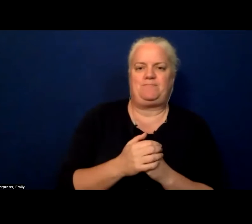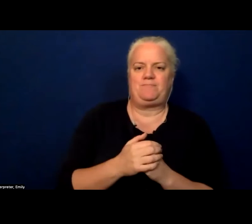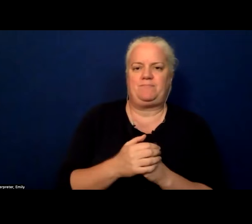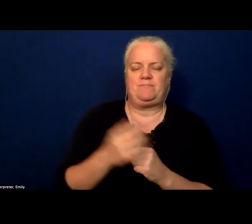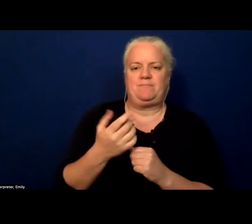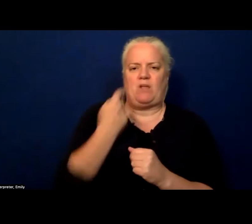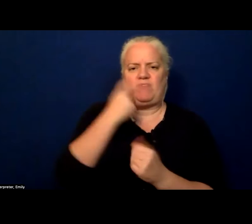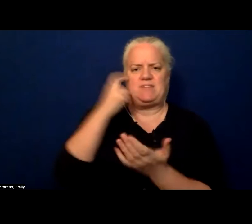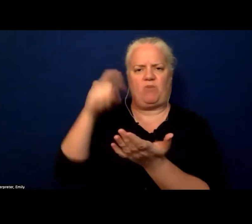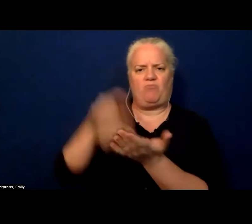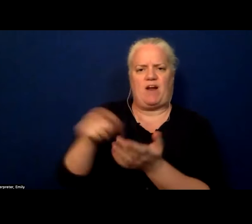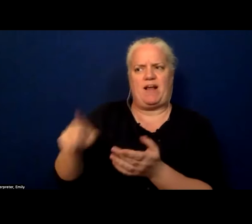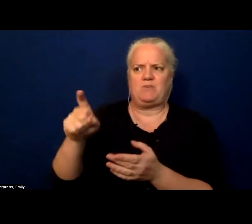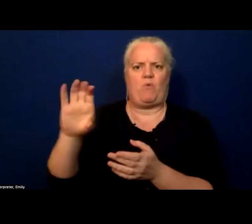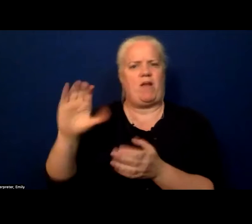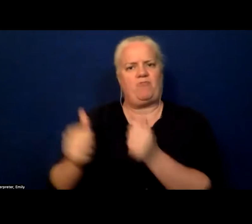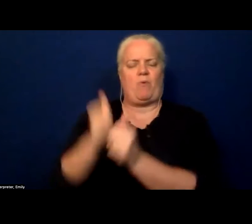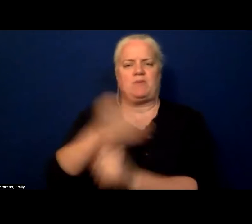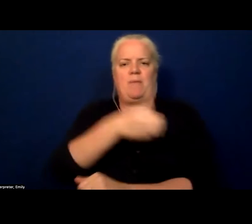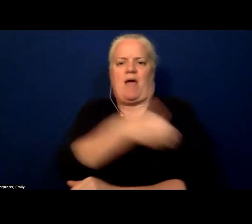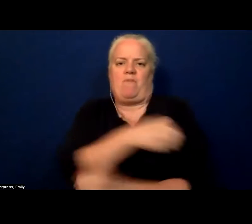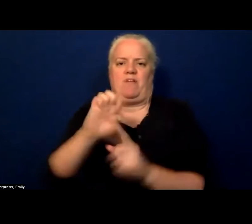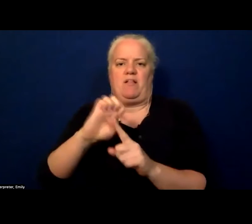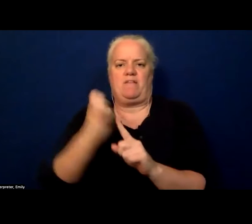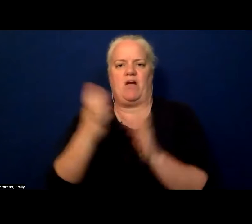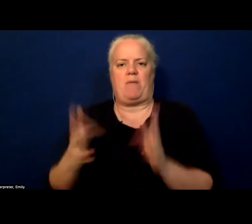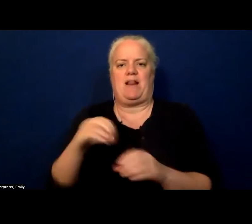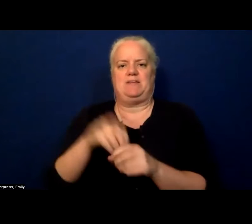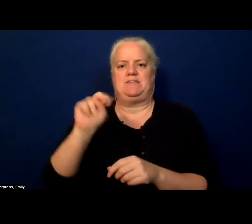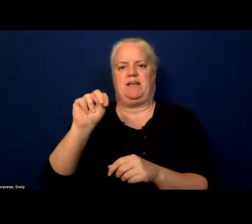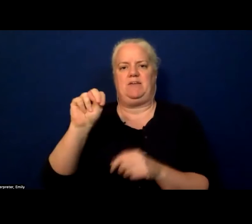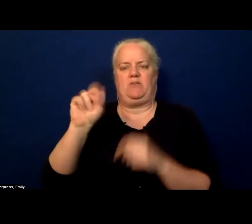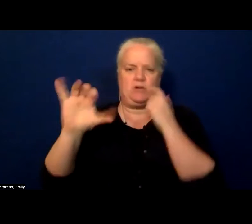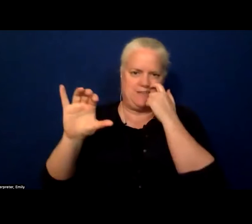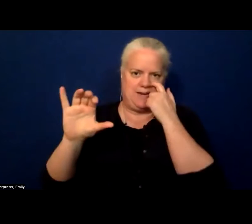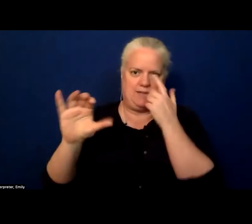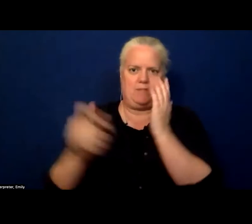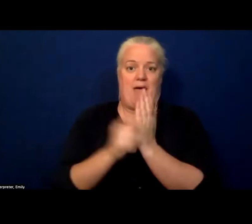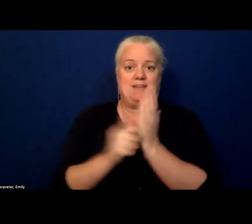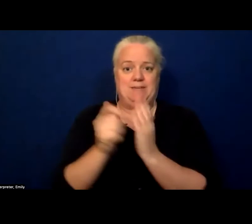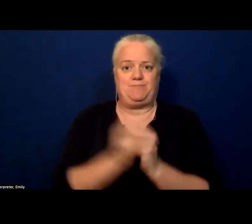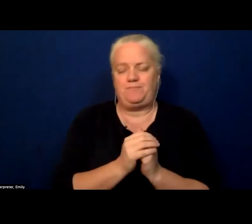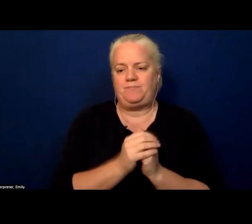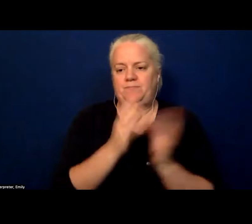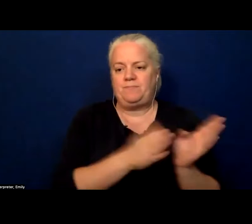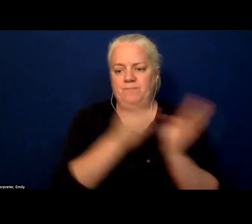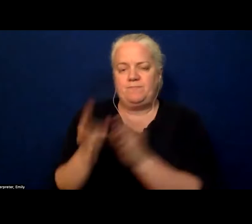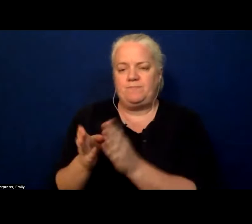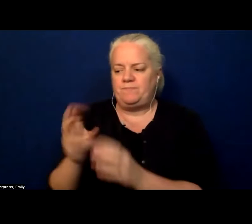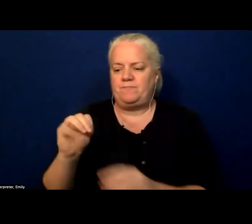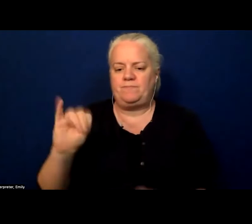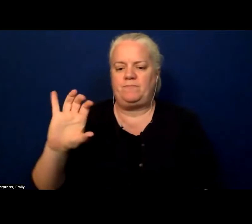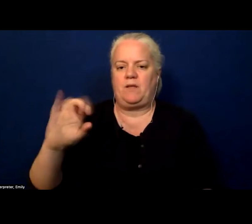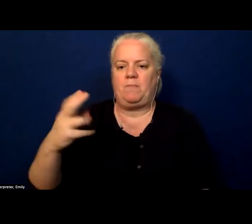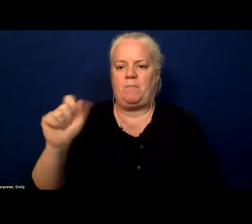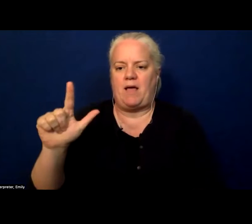York City's City and State magazine. Lastly, we have Michael Youhana, a senior associate attorney